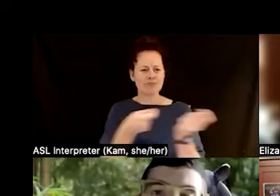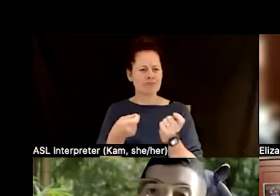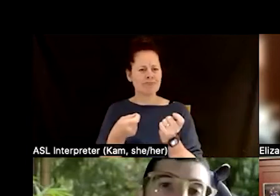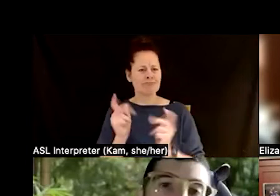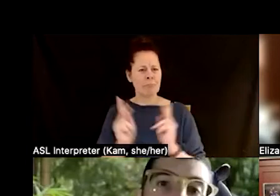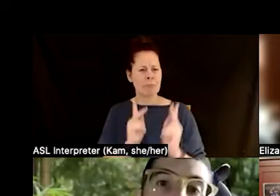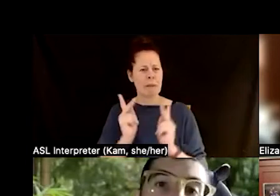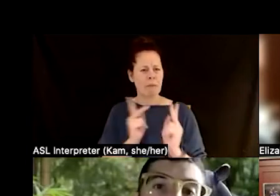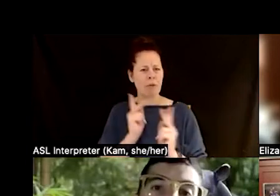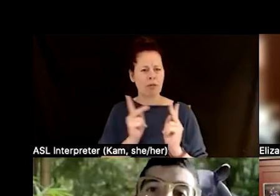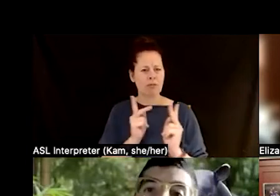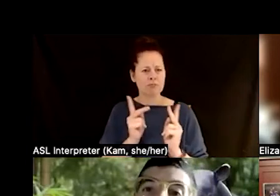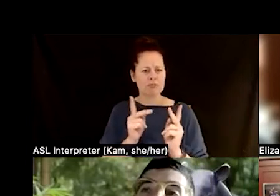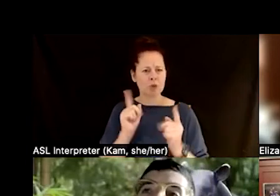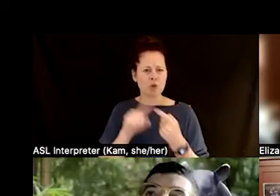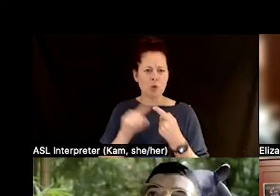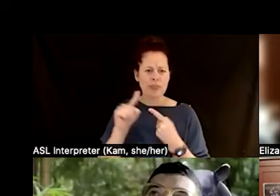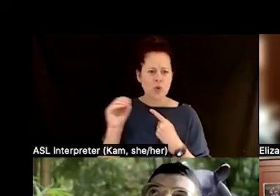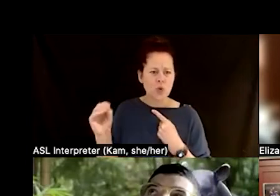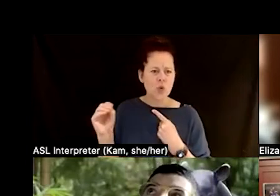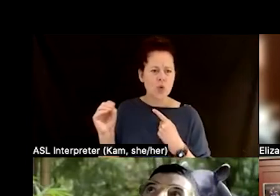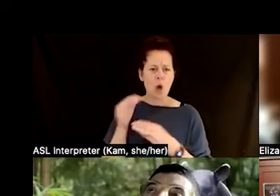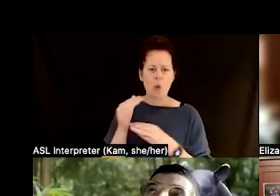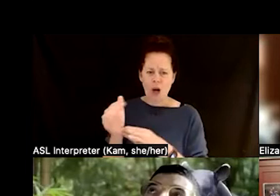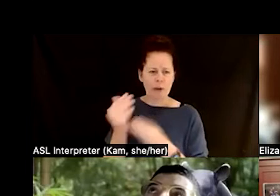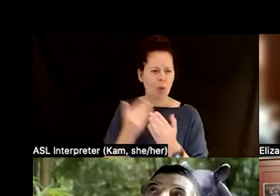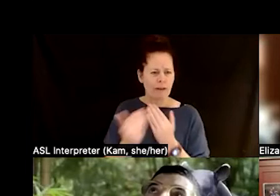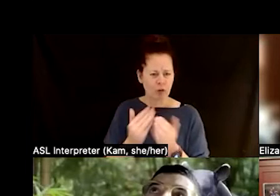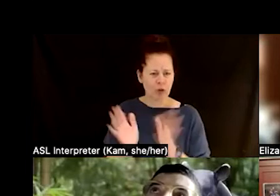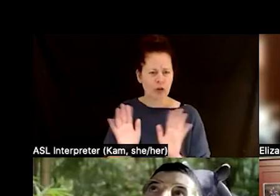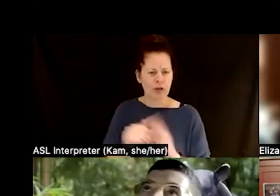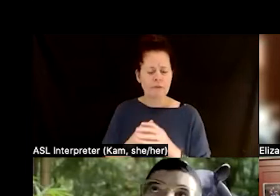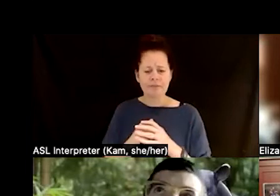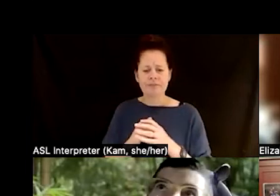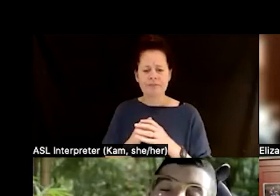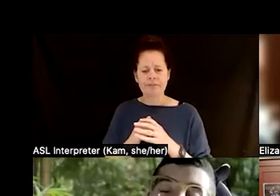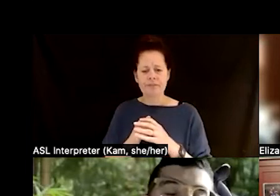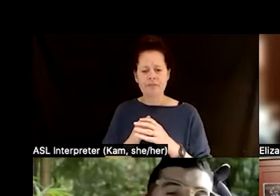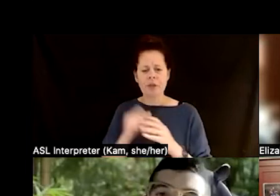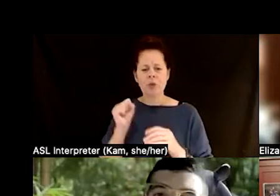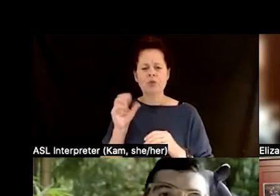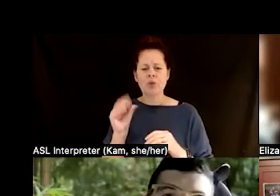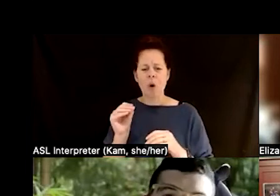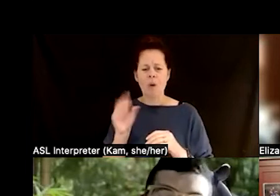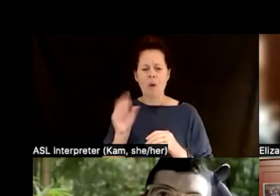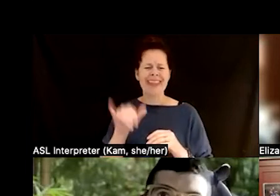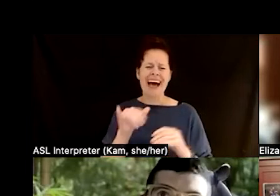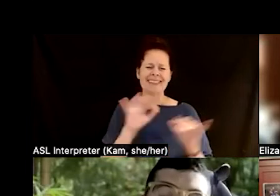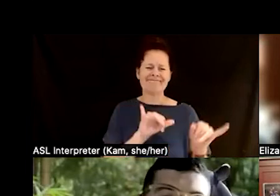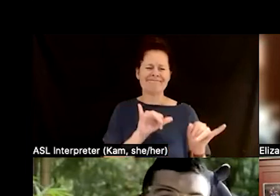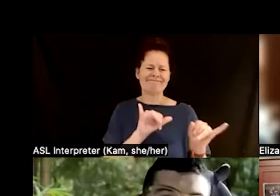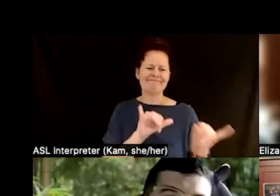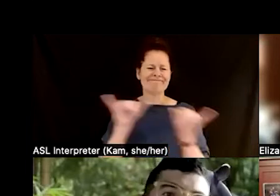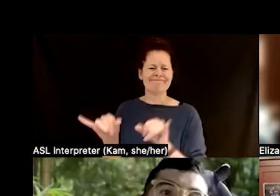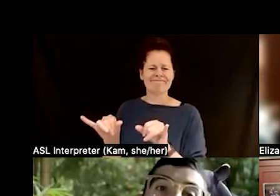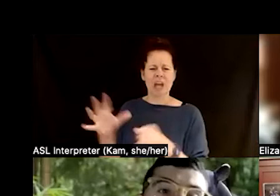aquarium or whatever institution you're talking about. So I think, and that goes along the same lines as, you know,